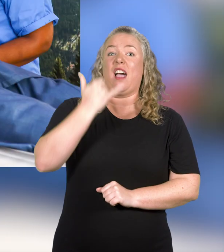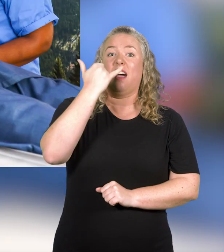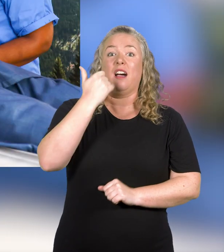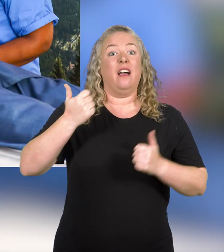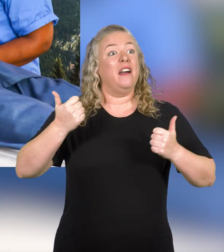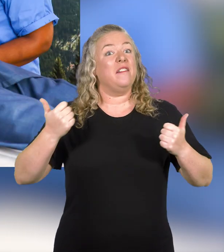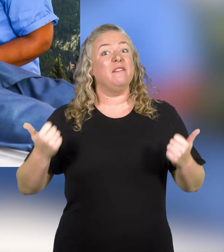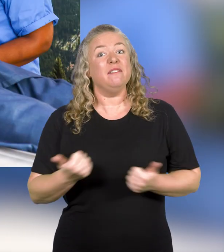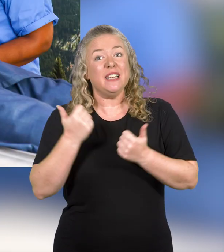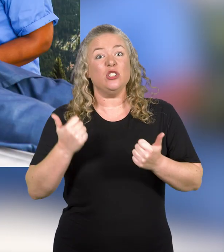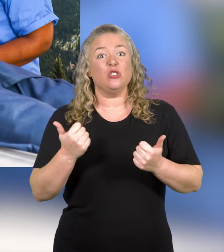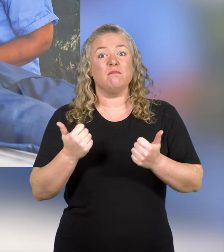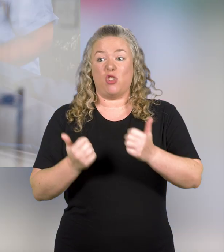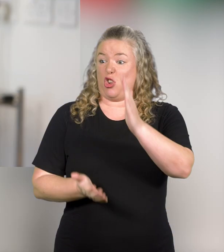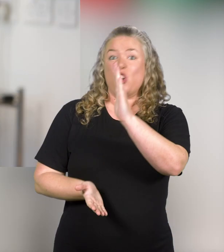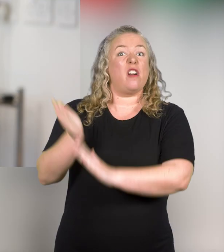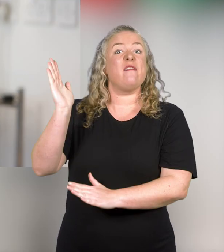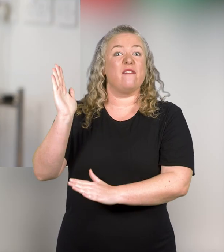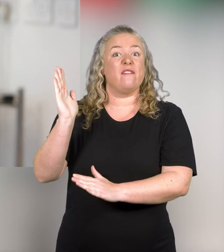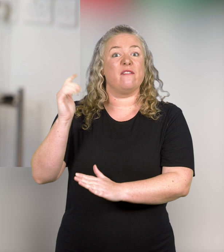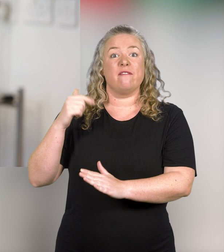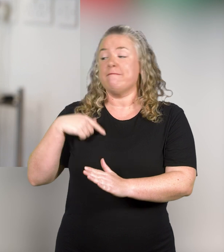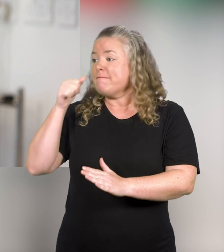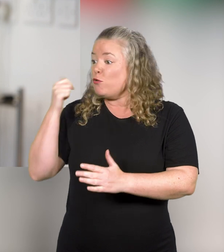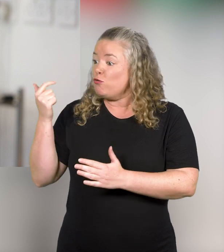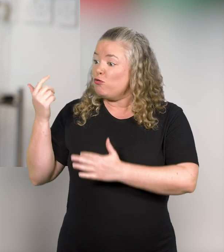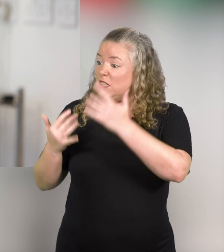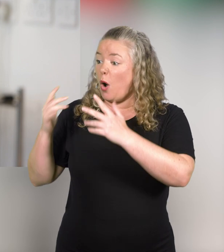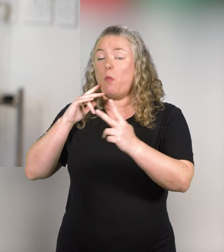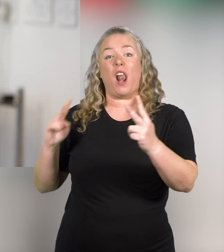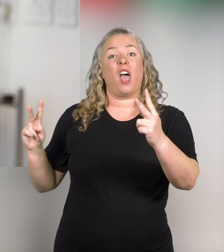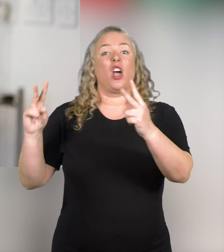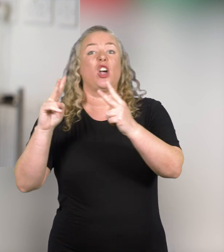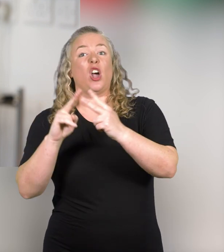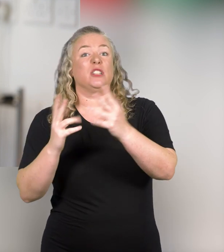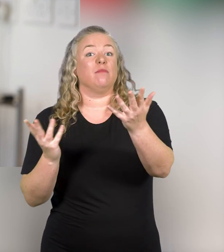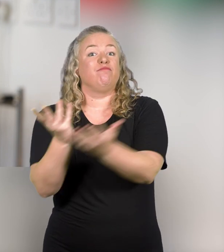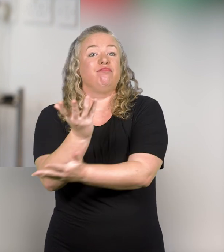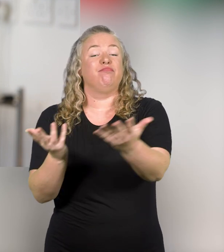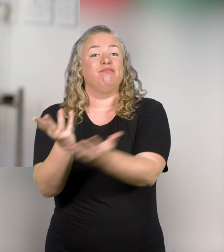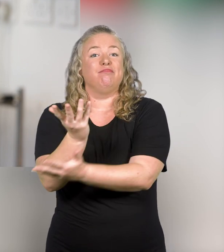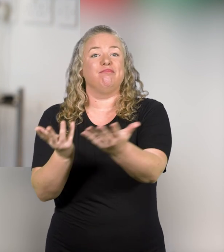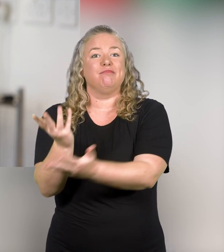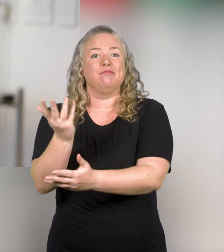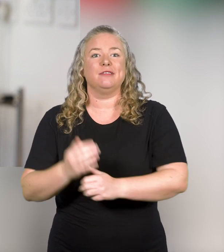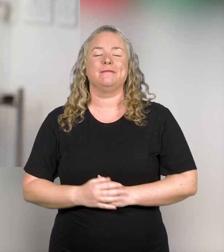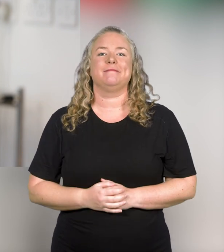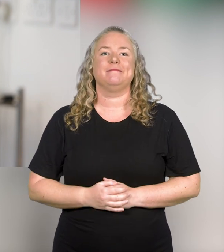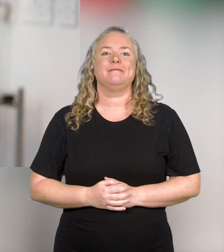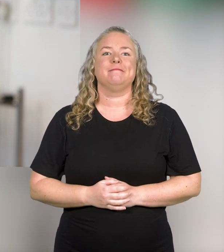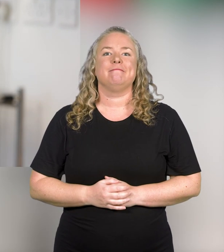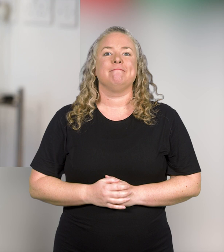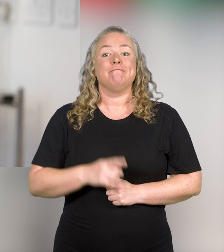and you'll go through the scanner and then you'll be allowed to leave and we'll contact you as soon as we have a result.